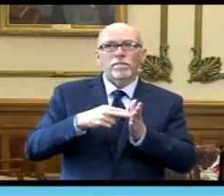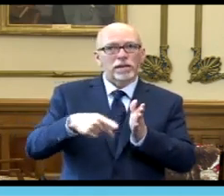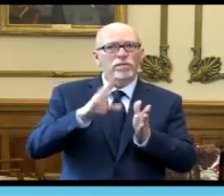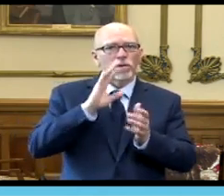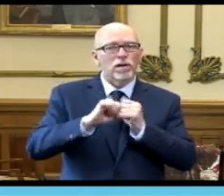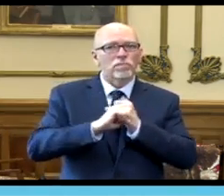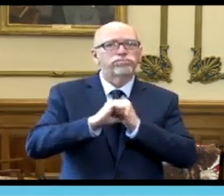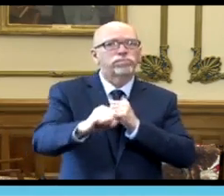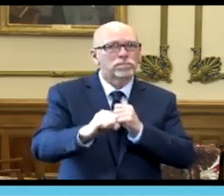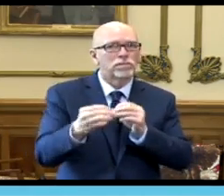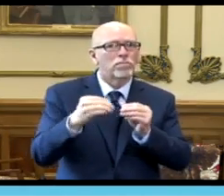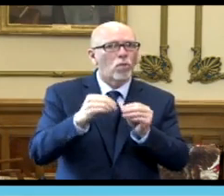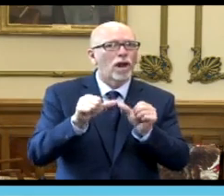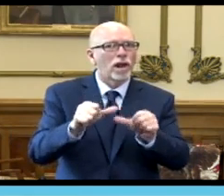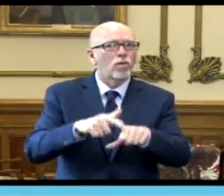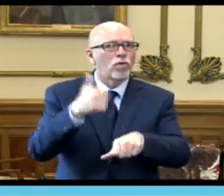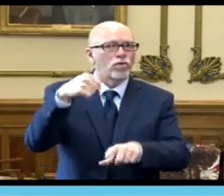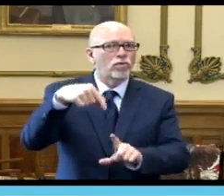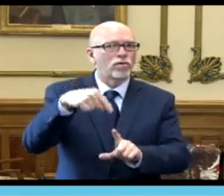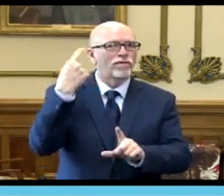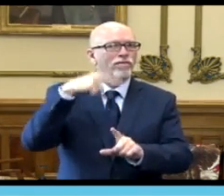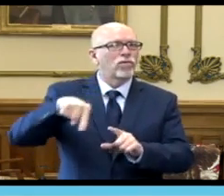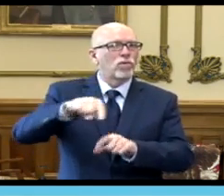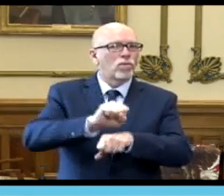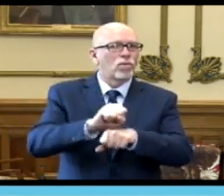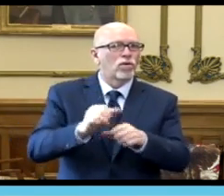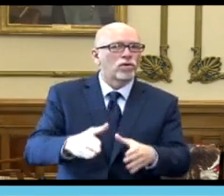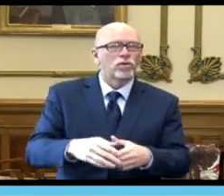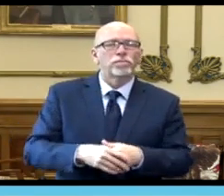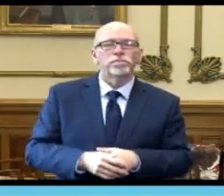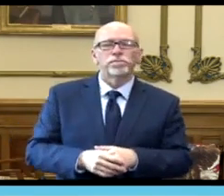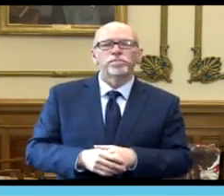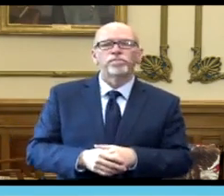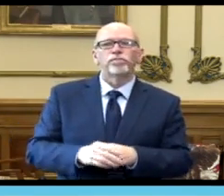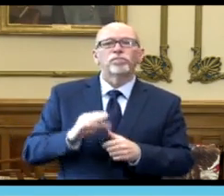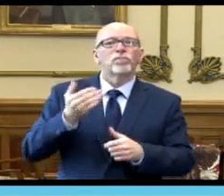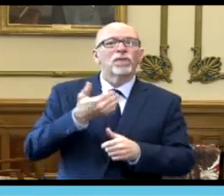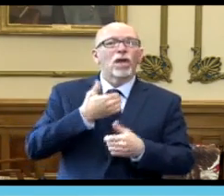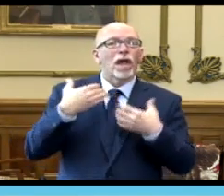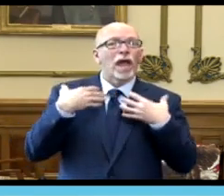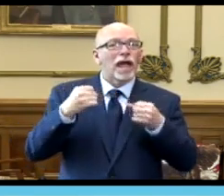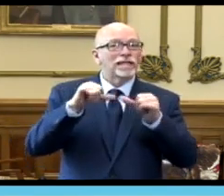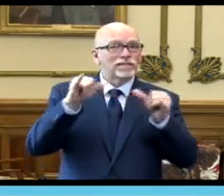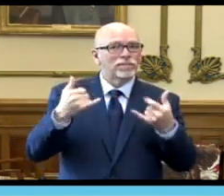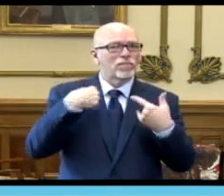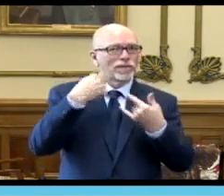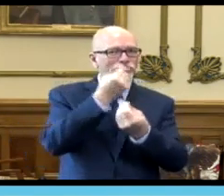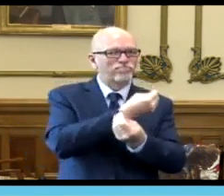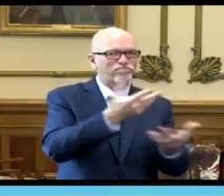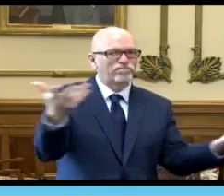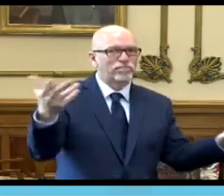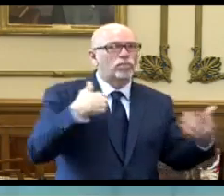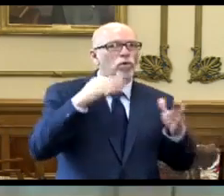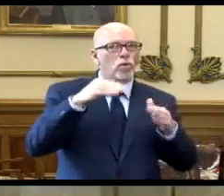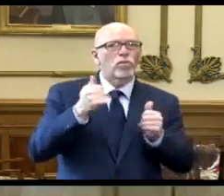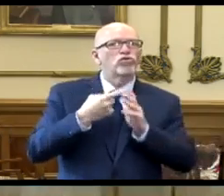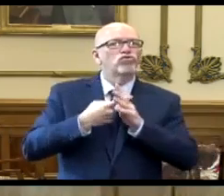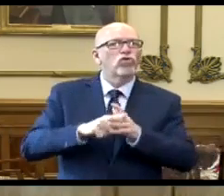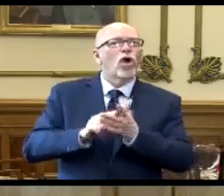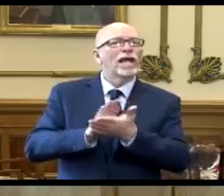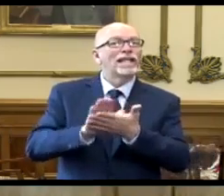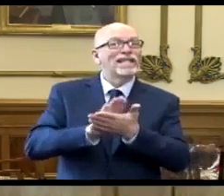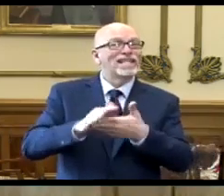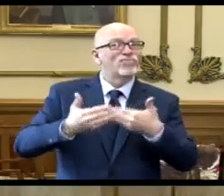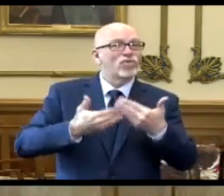protection we provide to our frontline workers. We're sending information to our healthcare systems today and hope to be able to start this cleaning